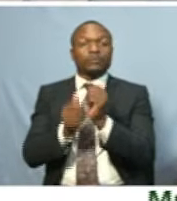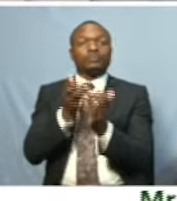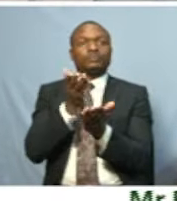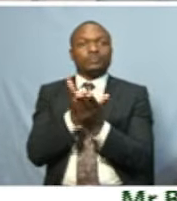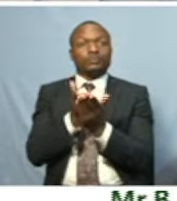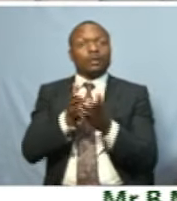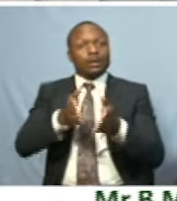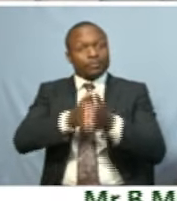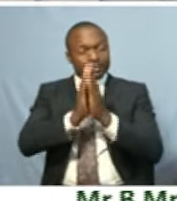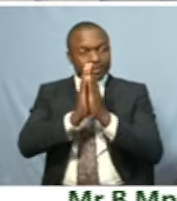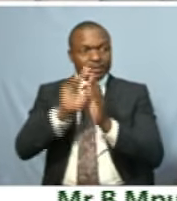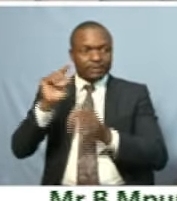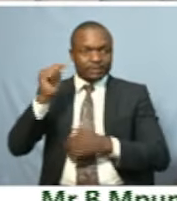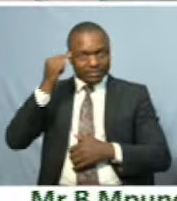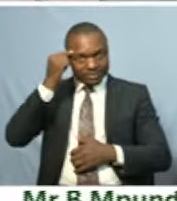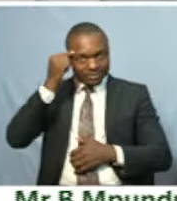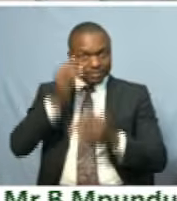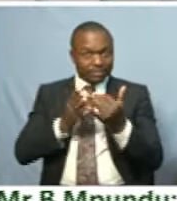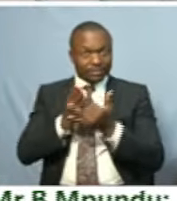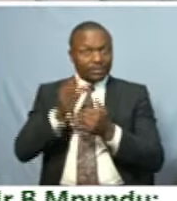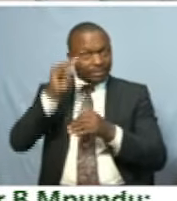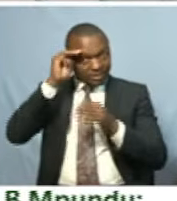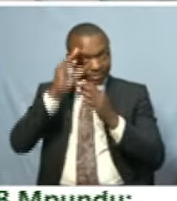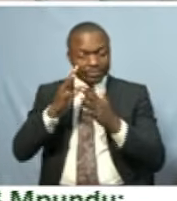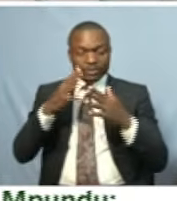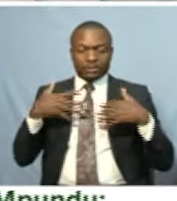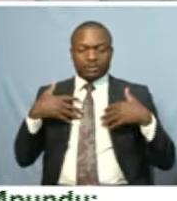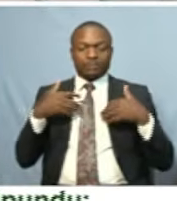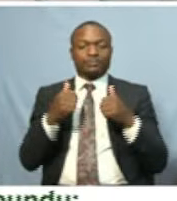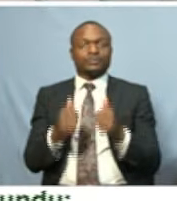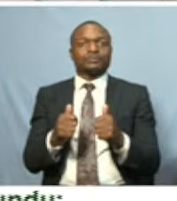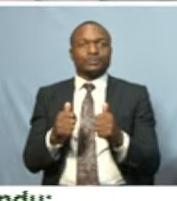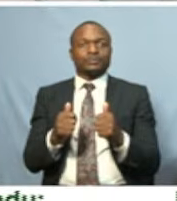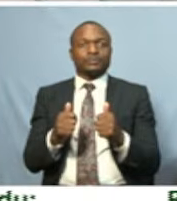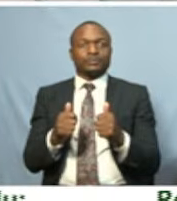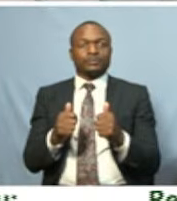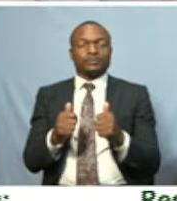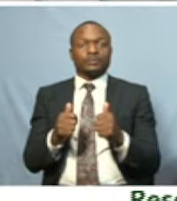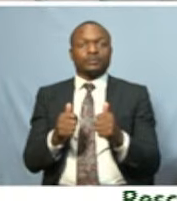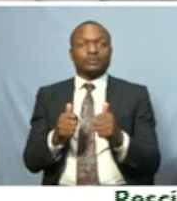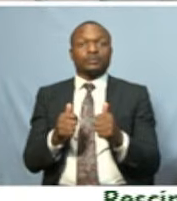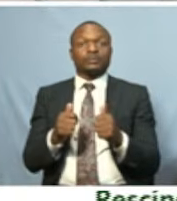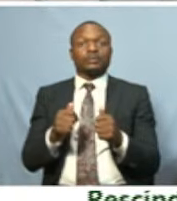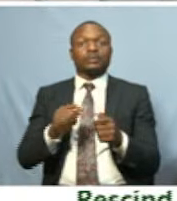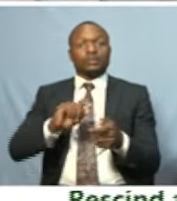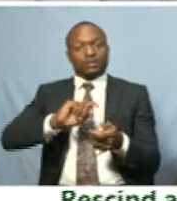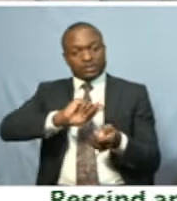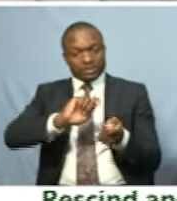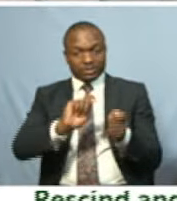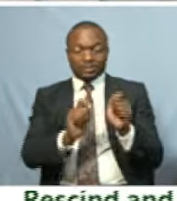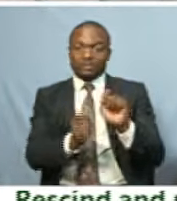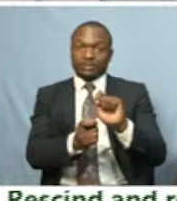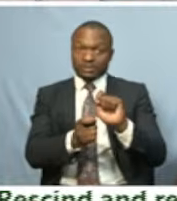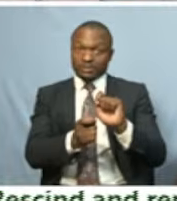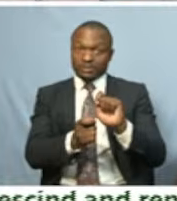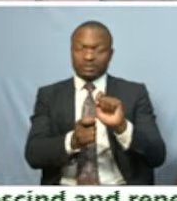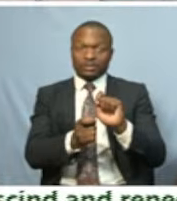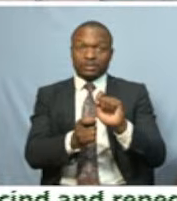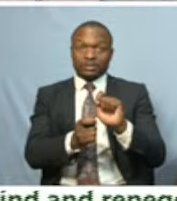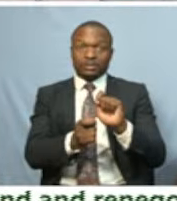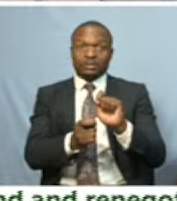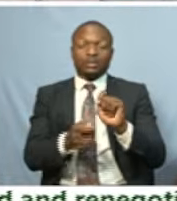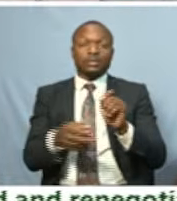am asking government through the Minister of Health to rescind and renegotiate the terms